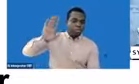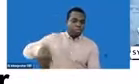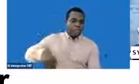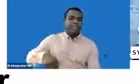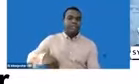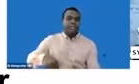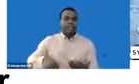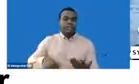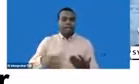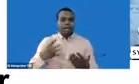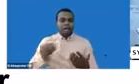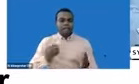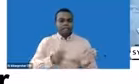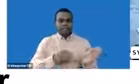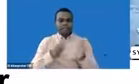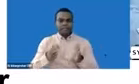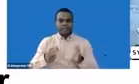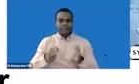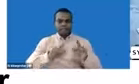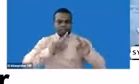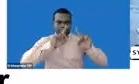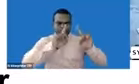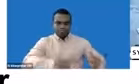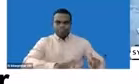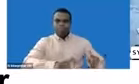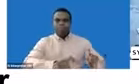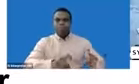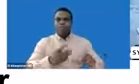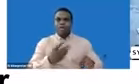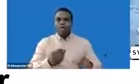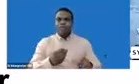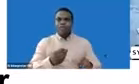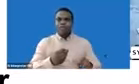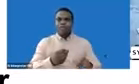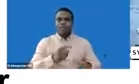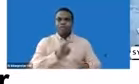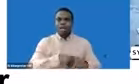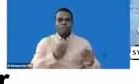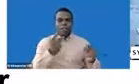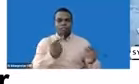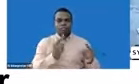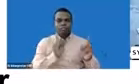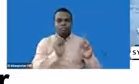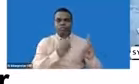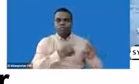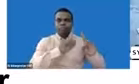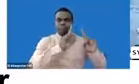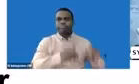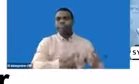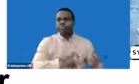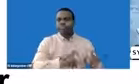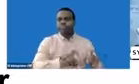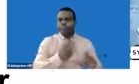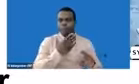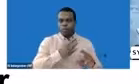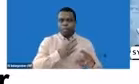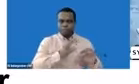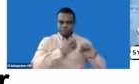non-compliance, whereas the in-depth monitoring is checking all the requirements. So to make sure that that your website or app